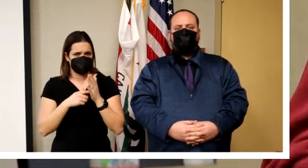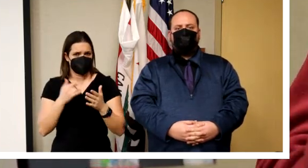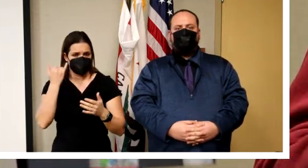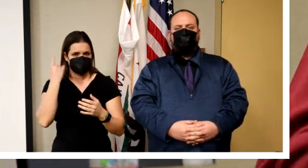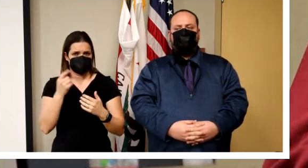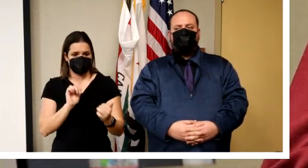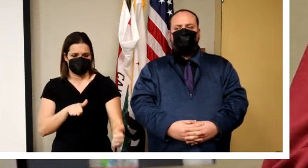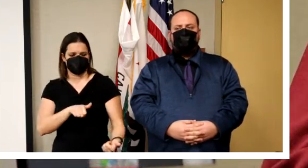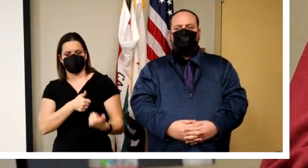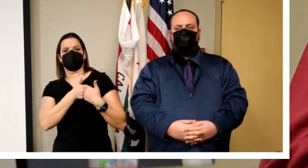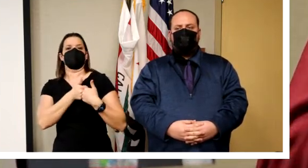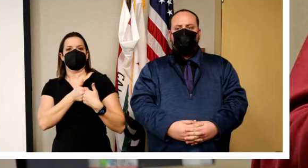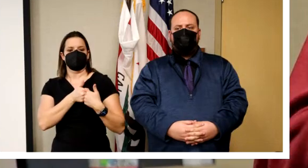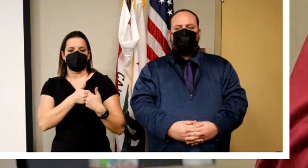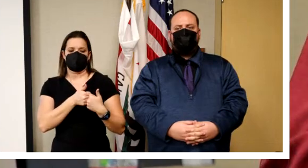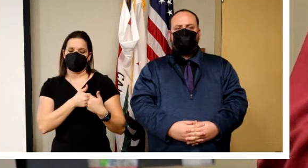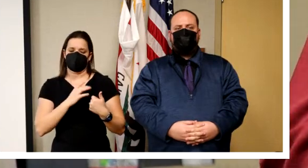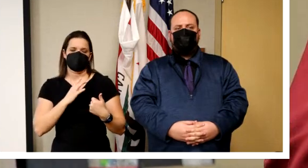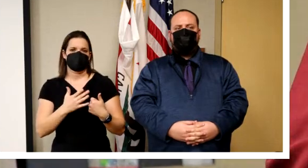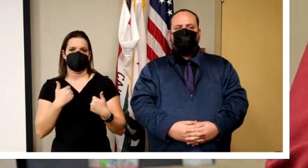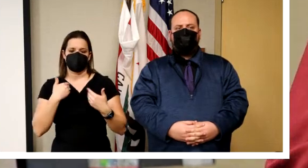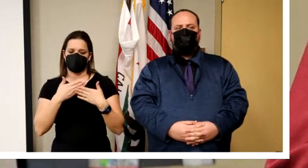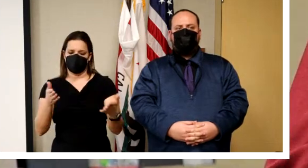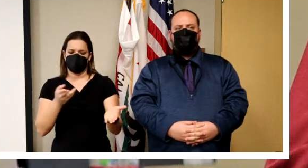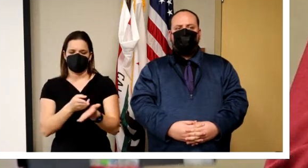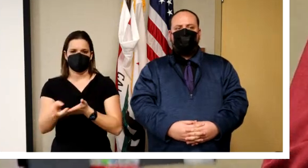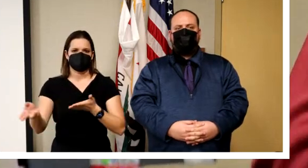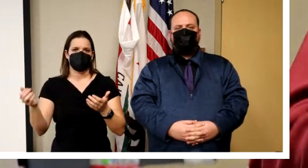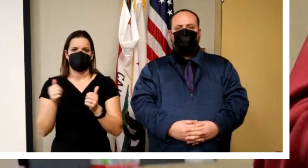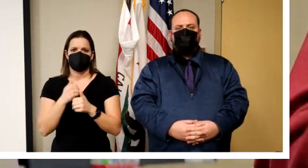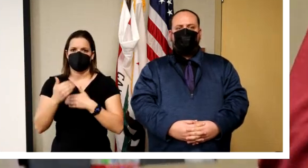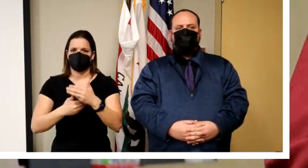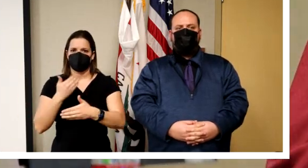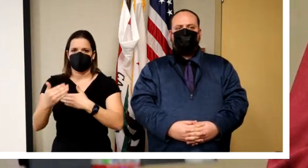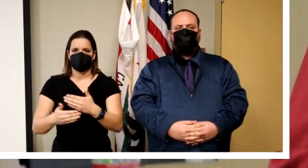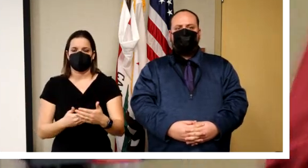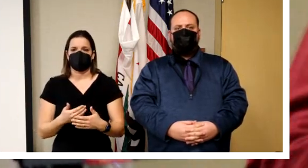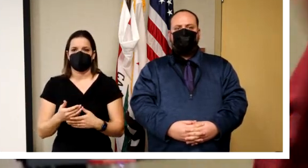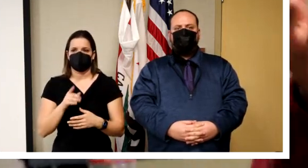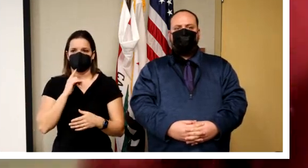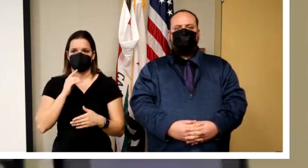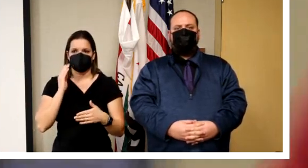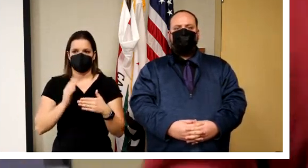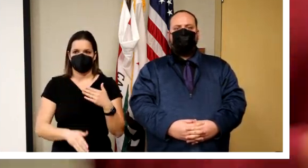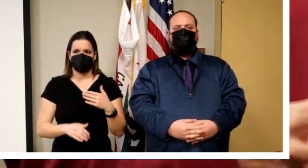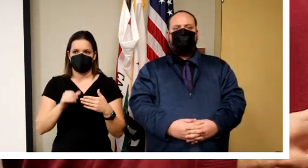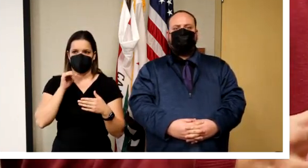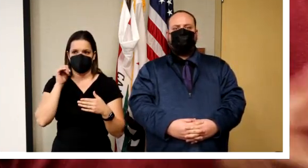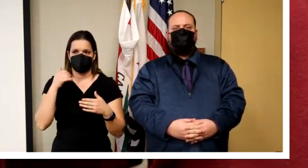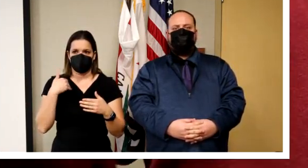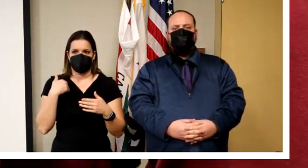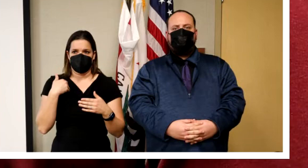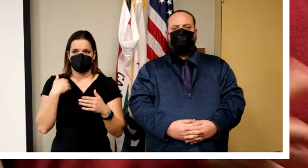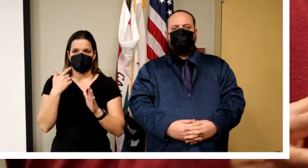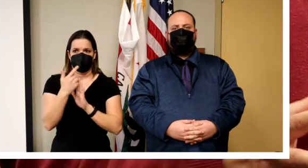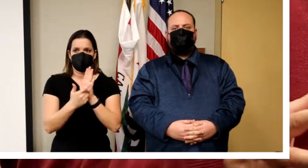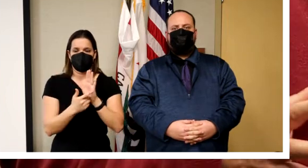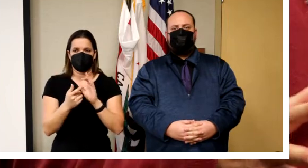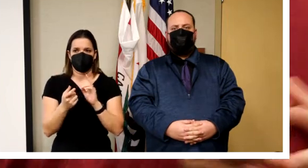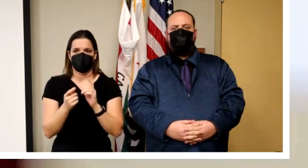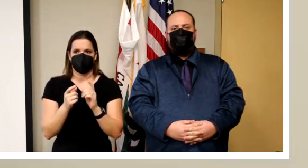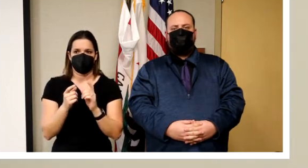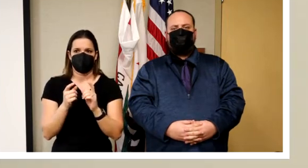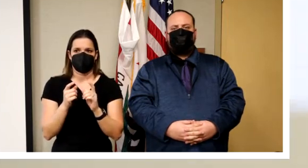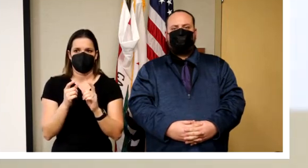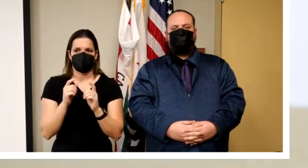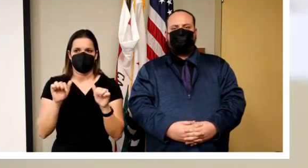us, and we want to finish this process, be open and transparent the way we go through it, and make sure in the end we don't end up with a legal challenge, right? We want it to go